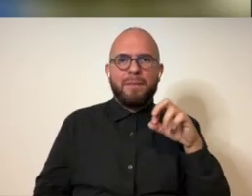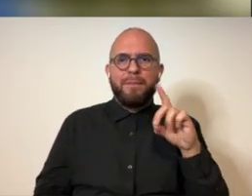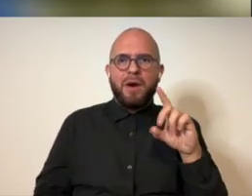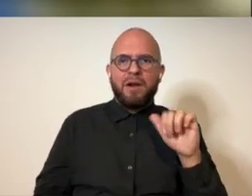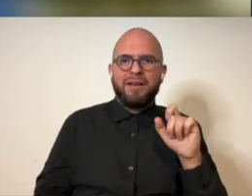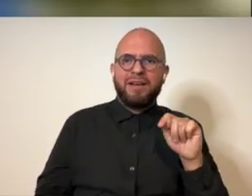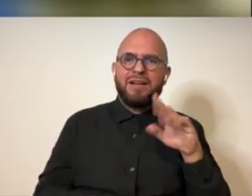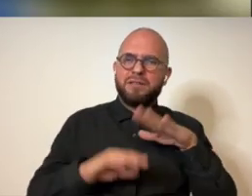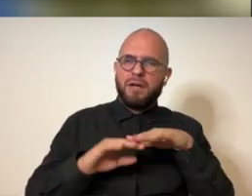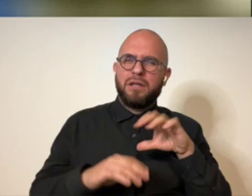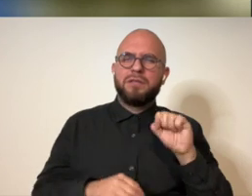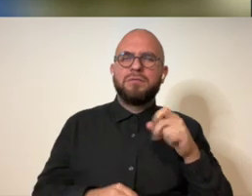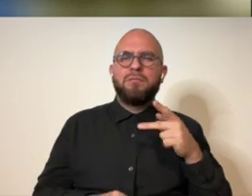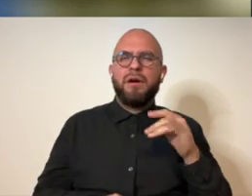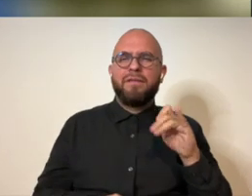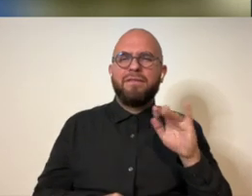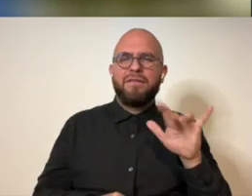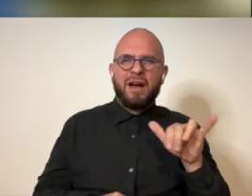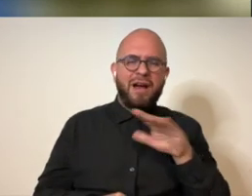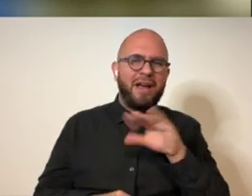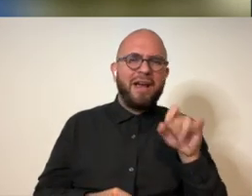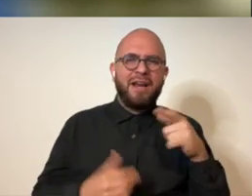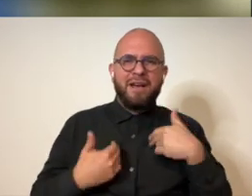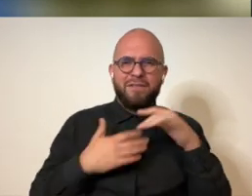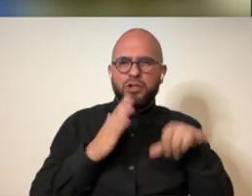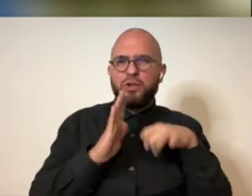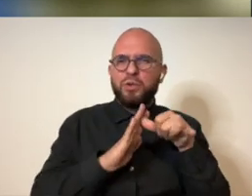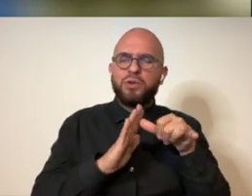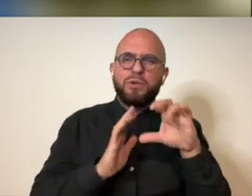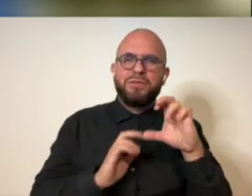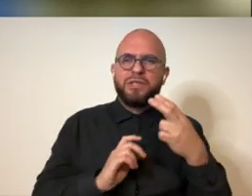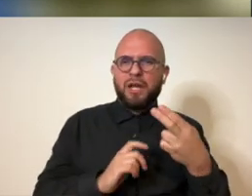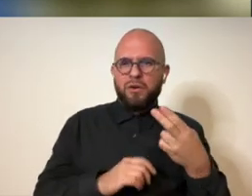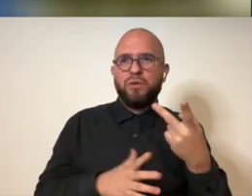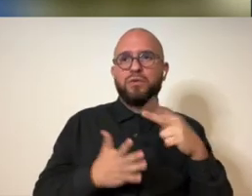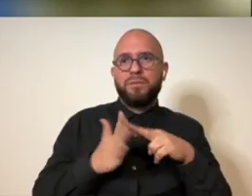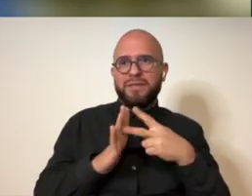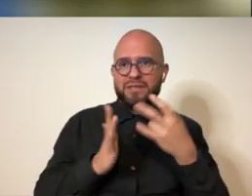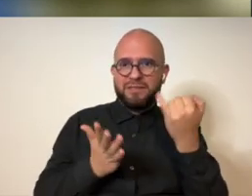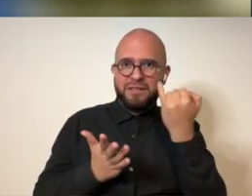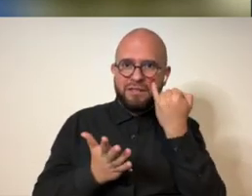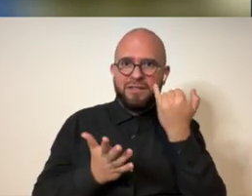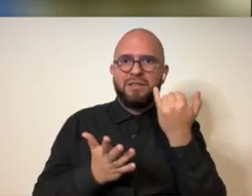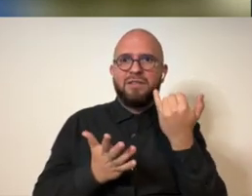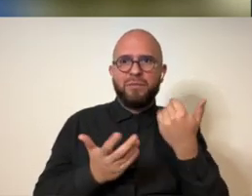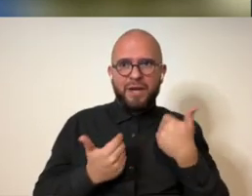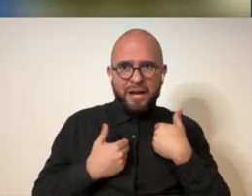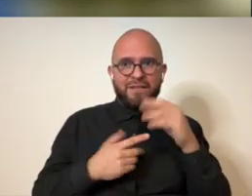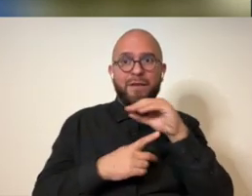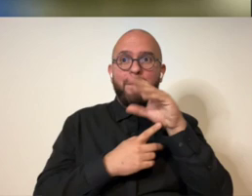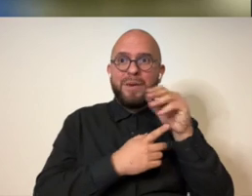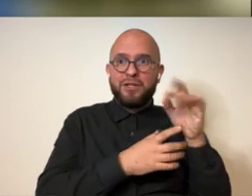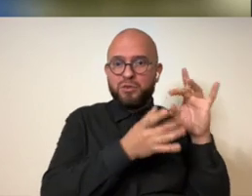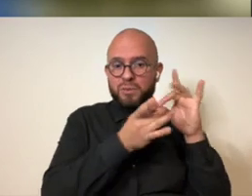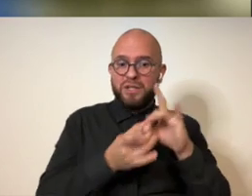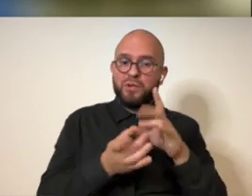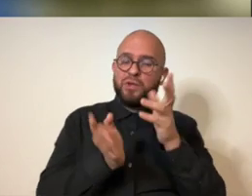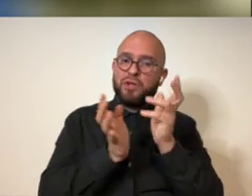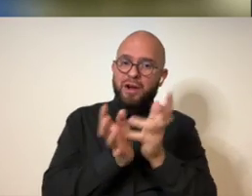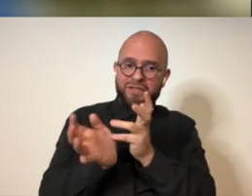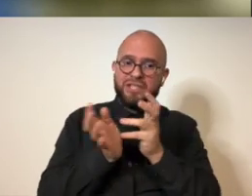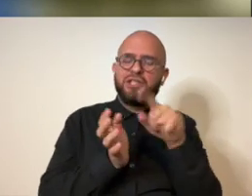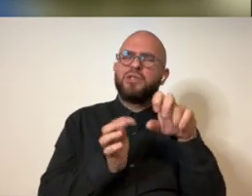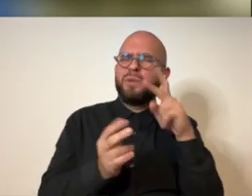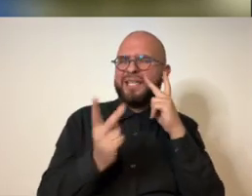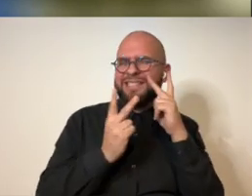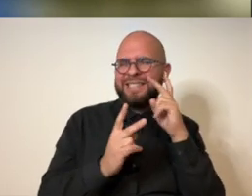@Kat_Chudy. All right. And then I have, the podcast exists on Spotify, and it also has a YouTube channel. So